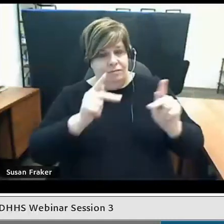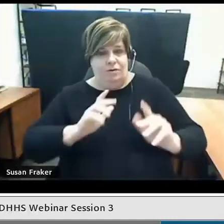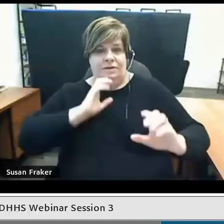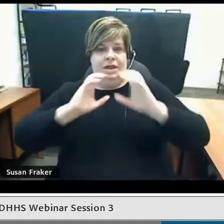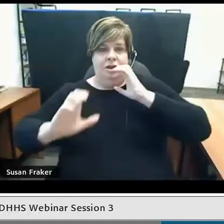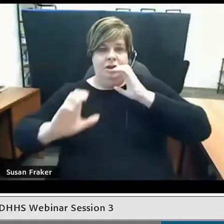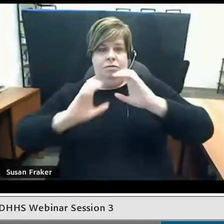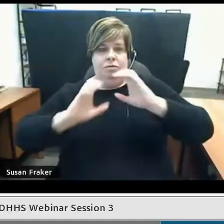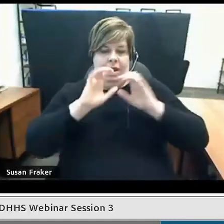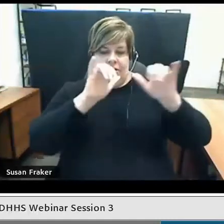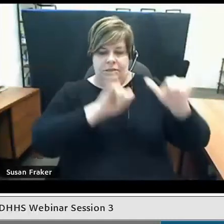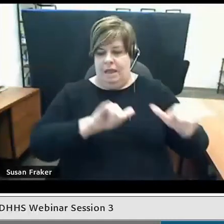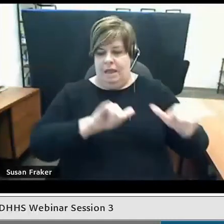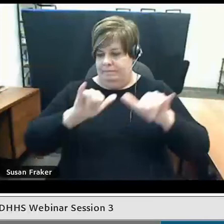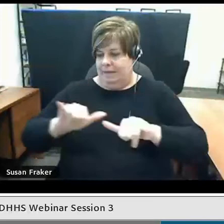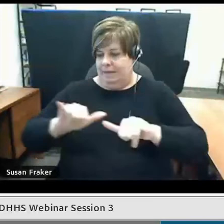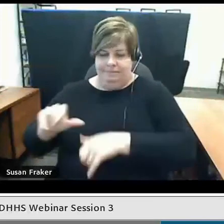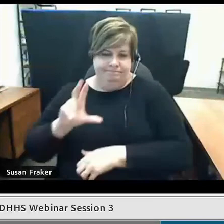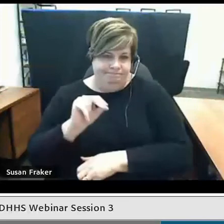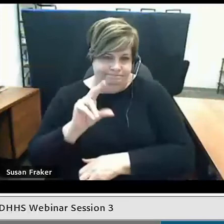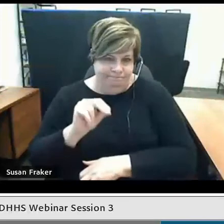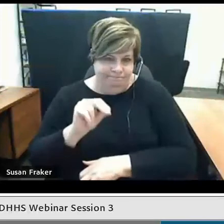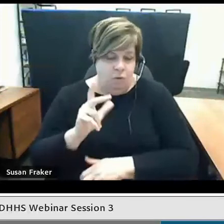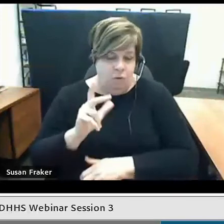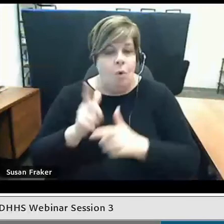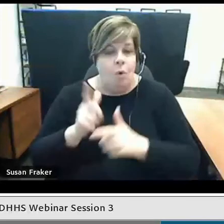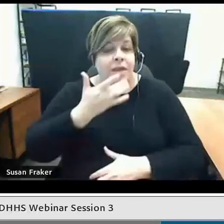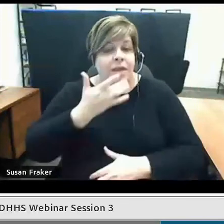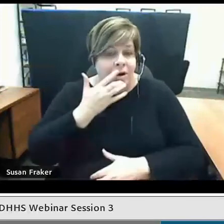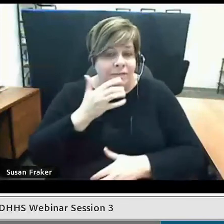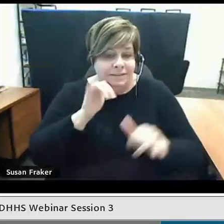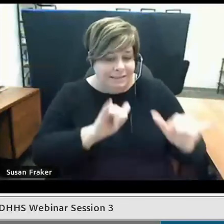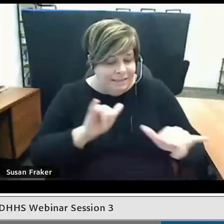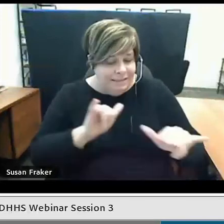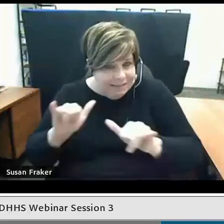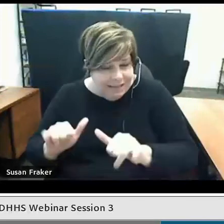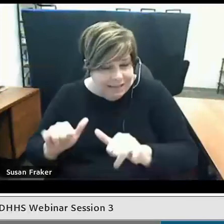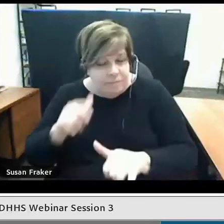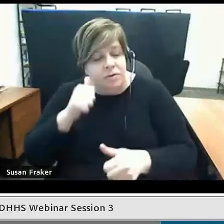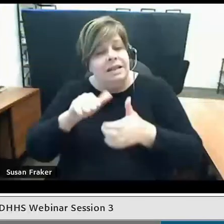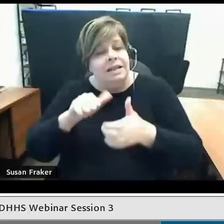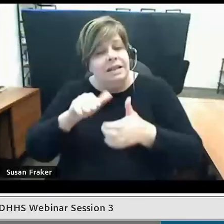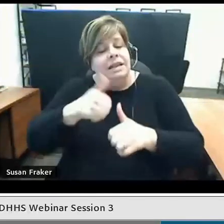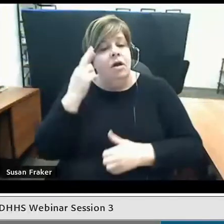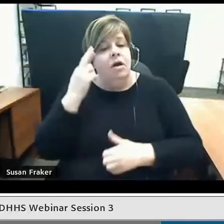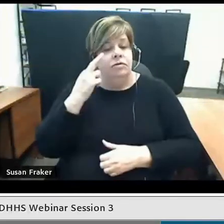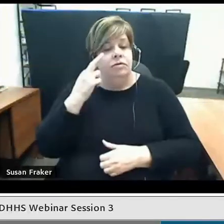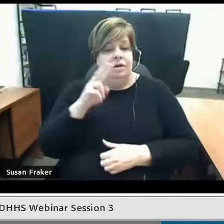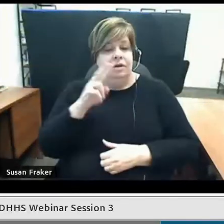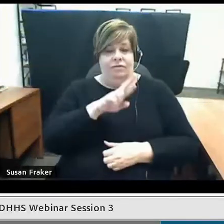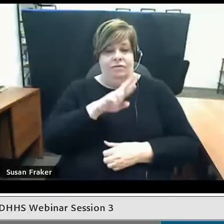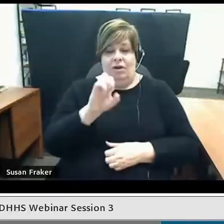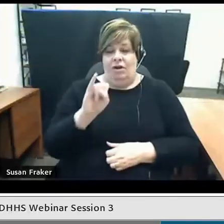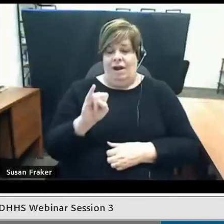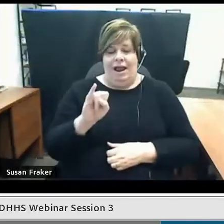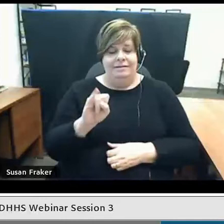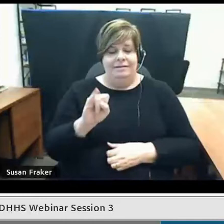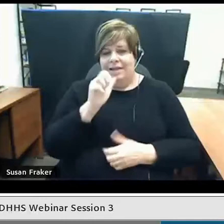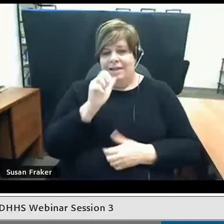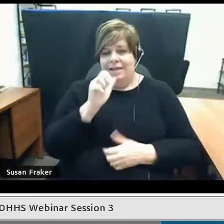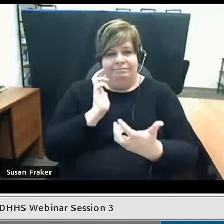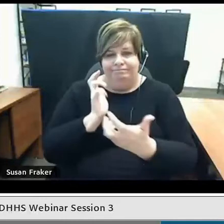the same or their preferences are the same. And so that's another reason why a video remote interpreting situation